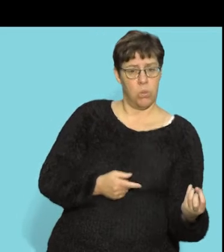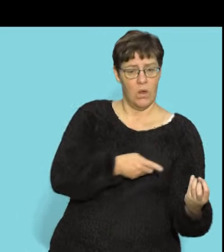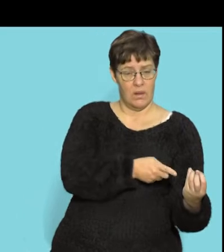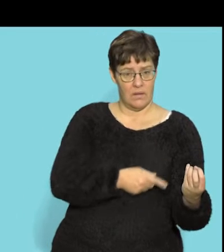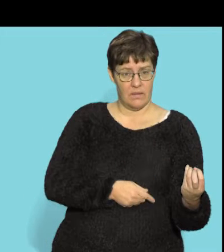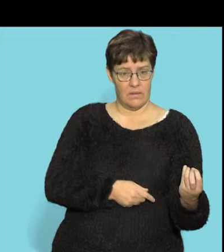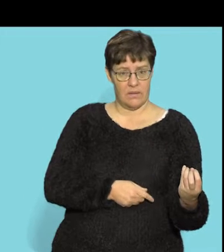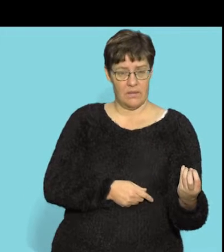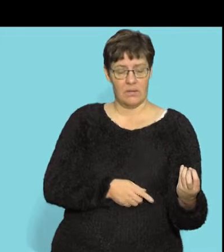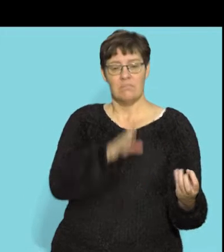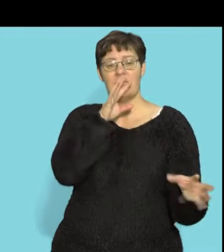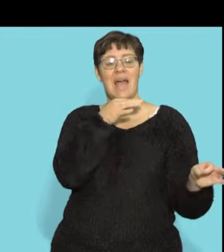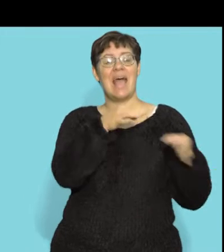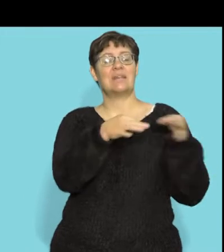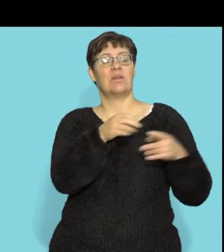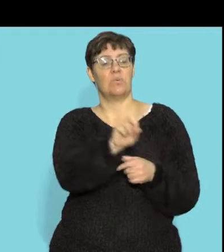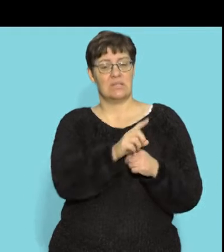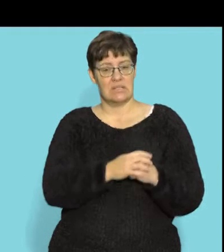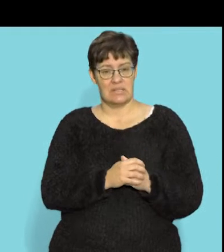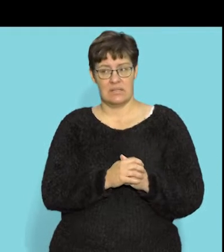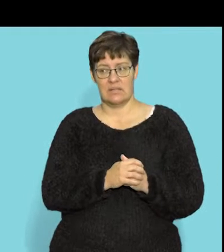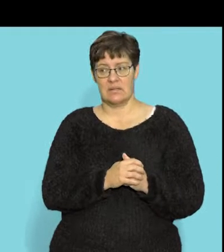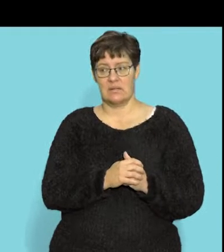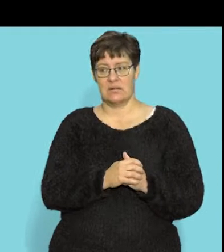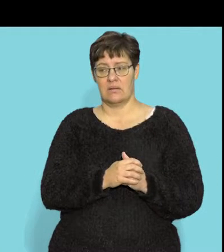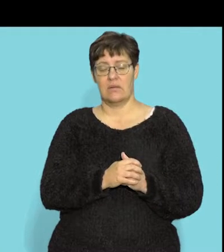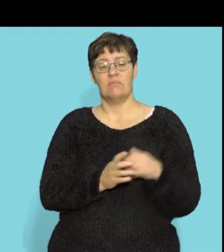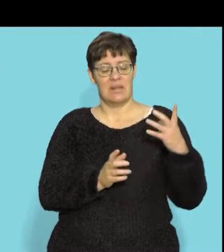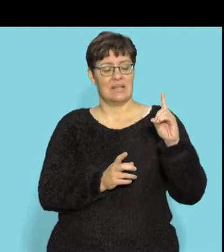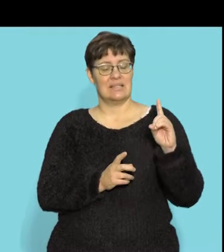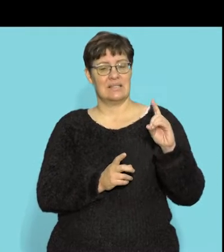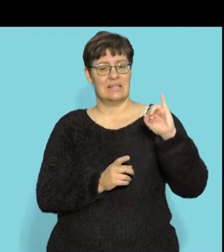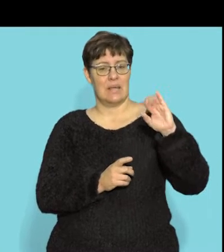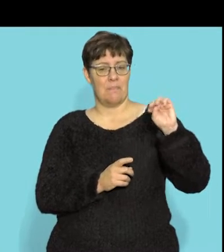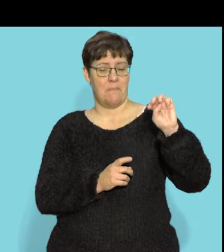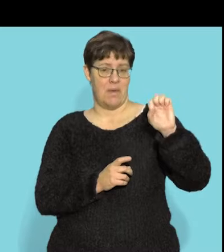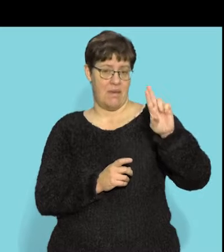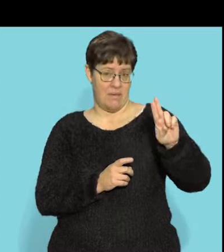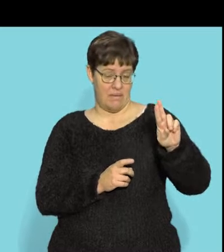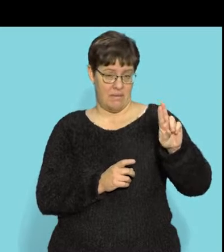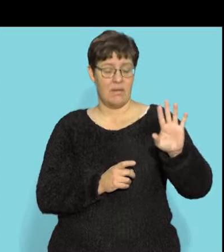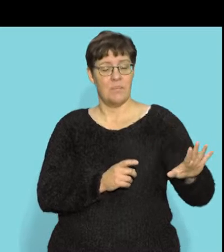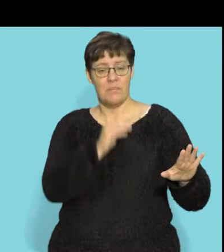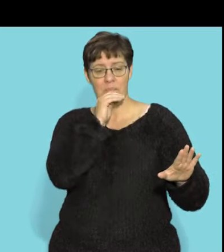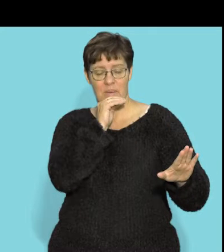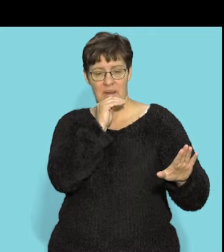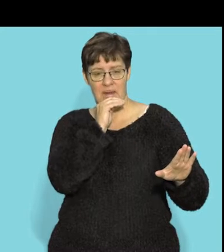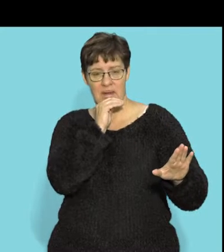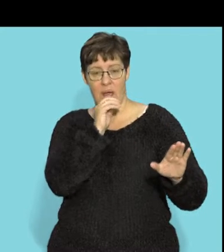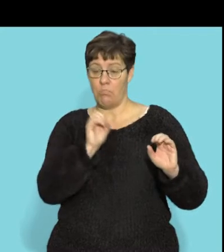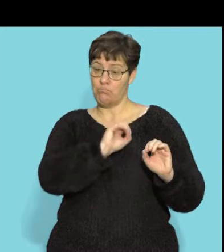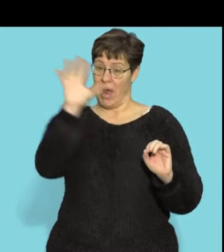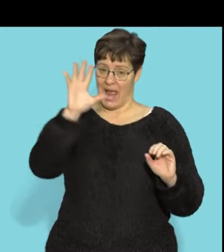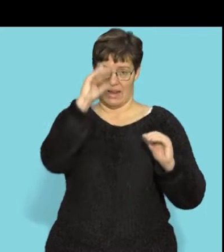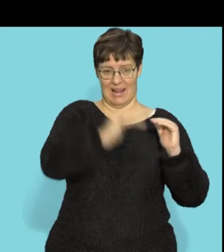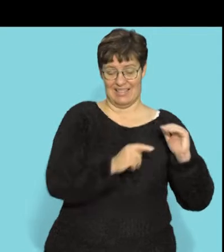bright, we can, describe it as in terms of the term dimmer. So if something is dimmer, it means it is